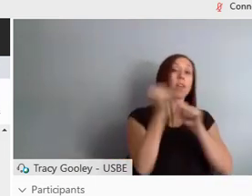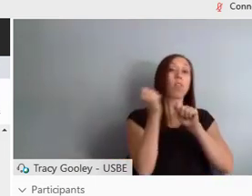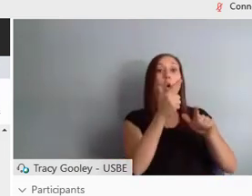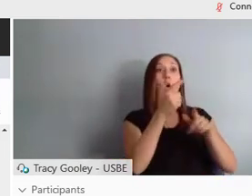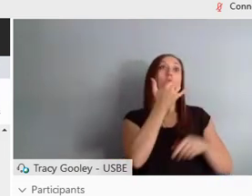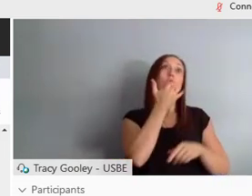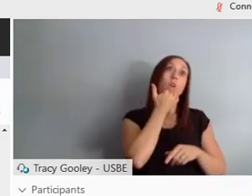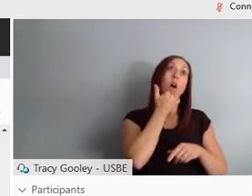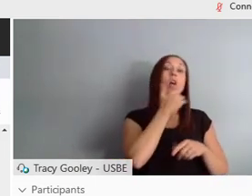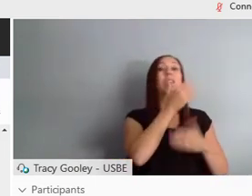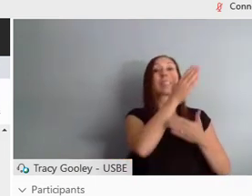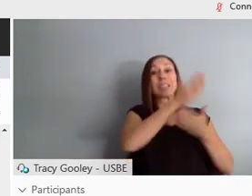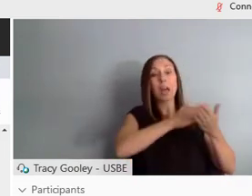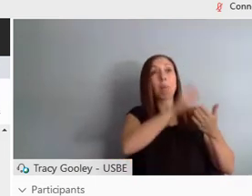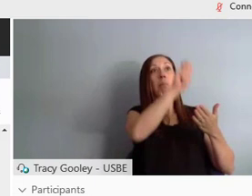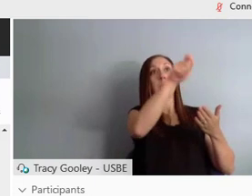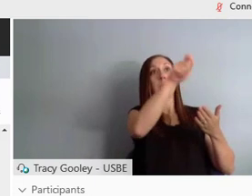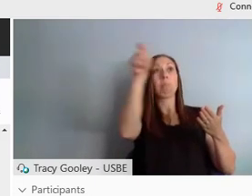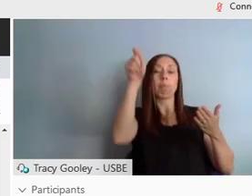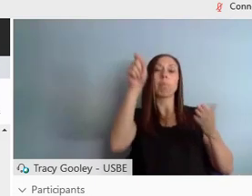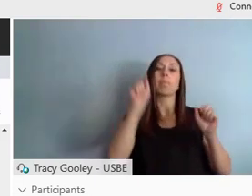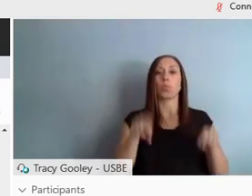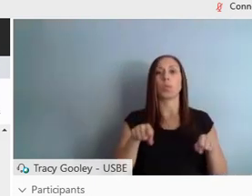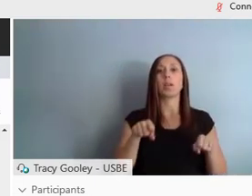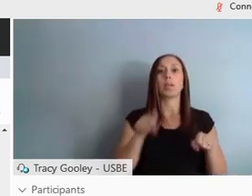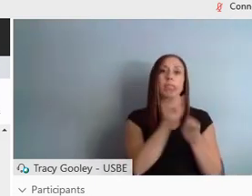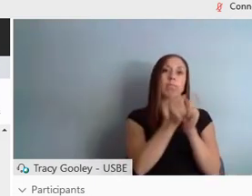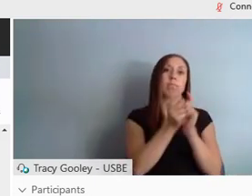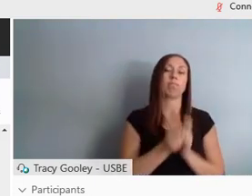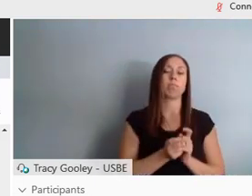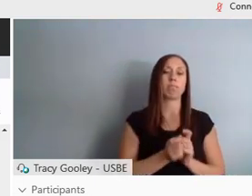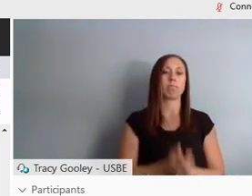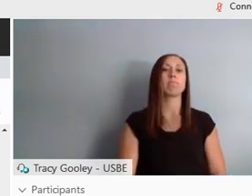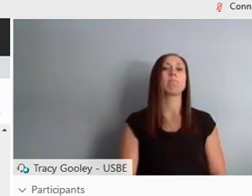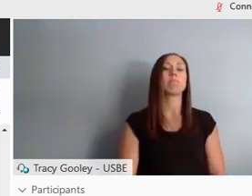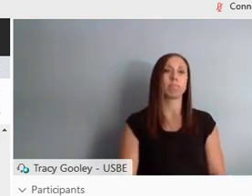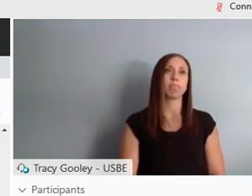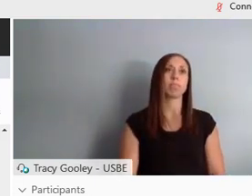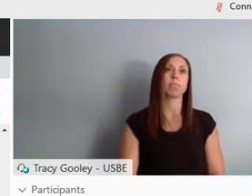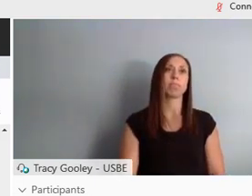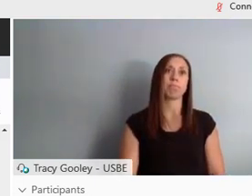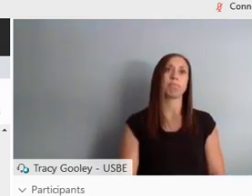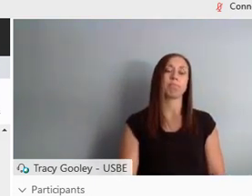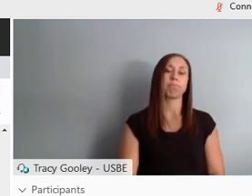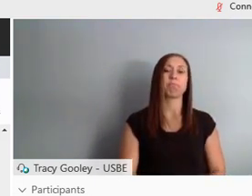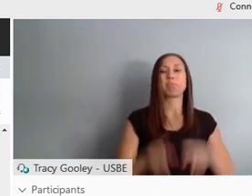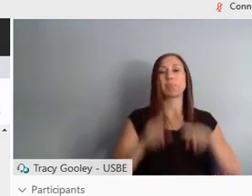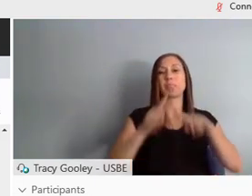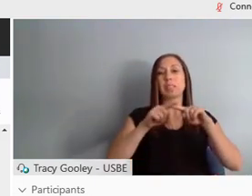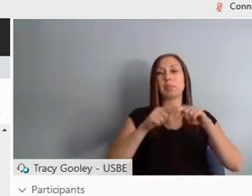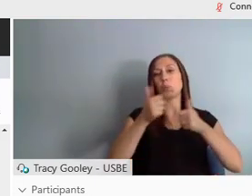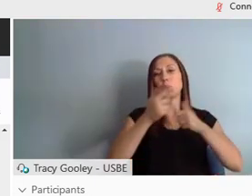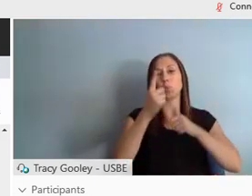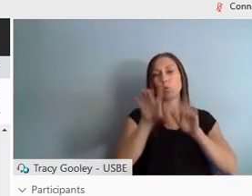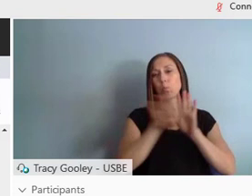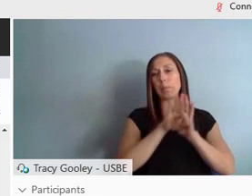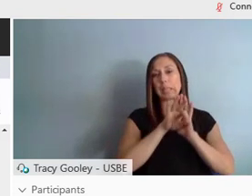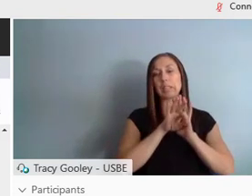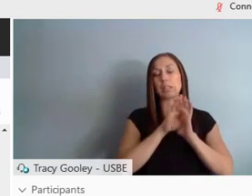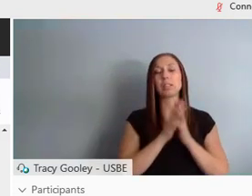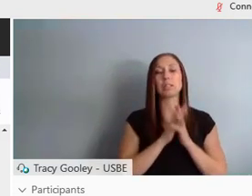wrong, it will mark the responses for you, depending on which one you pick.